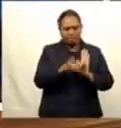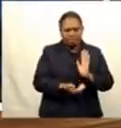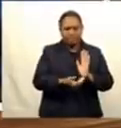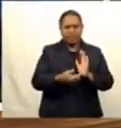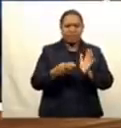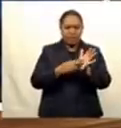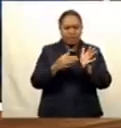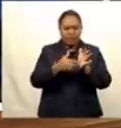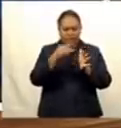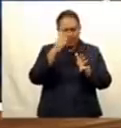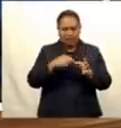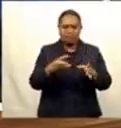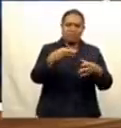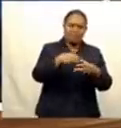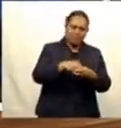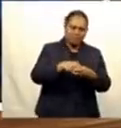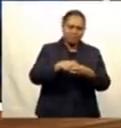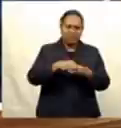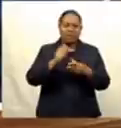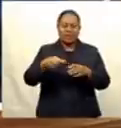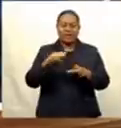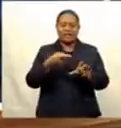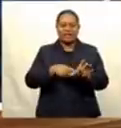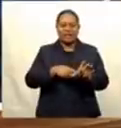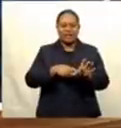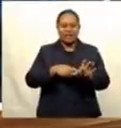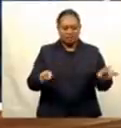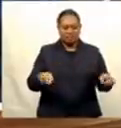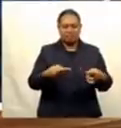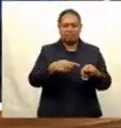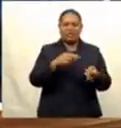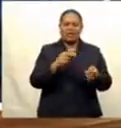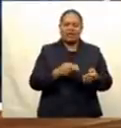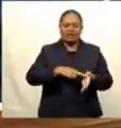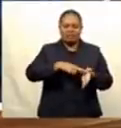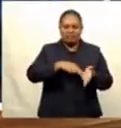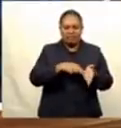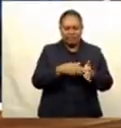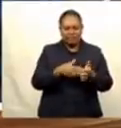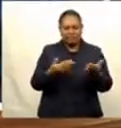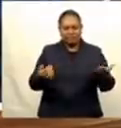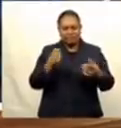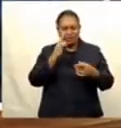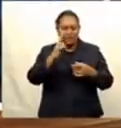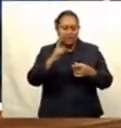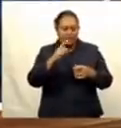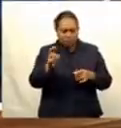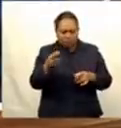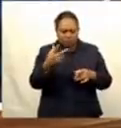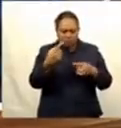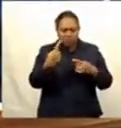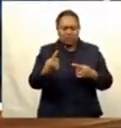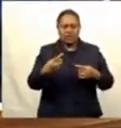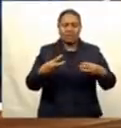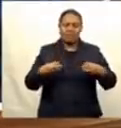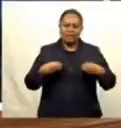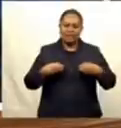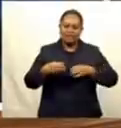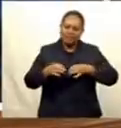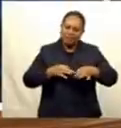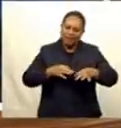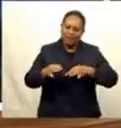the 2022 Super Rugby competition. The two teams have conditional licenses and will need to resolve business plans, while New